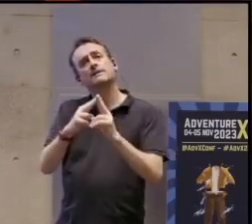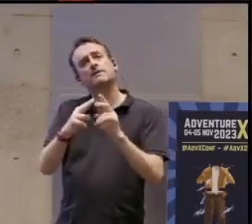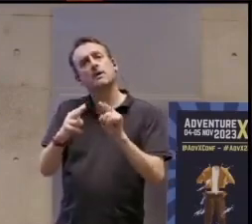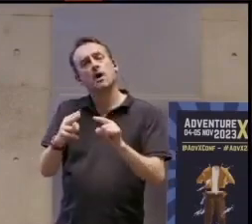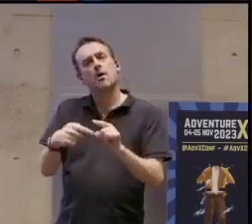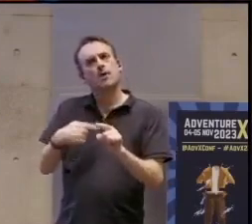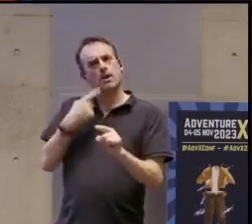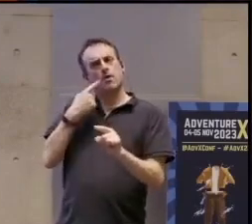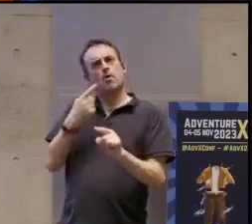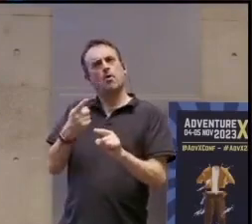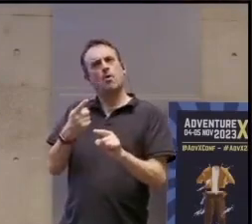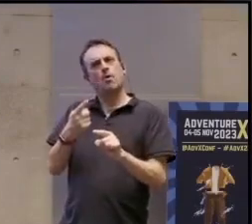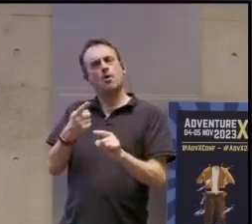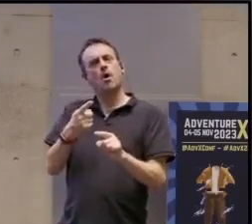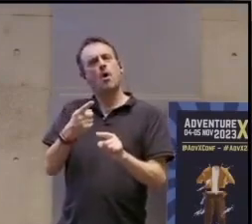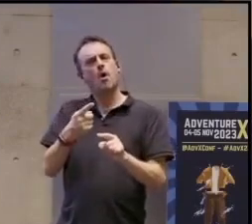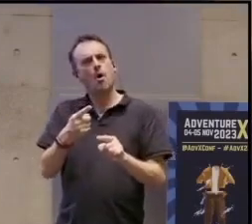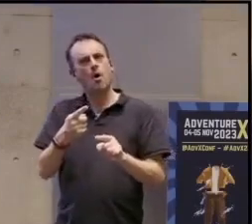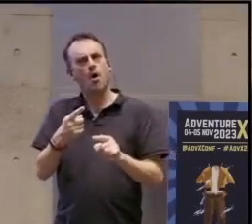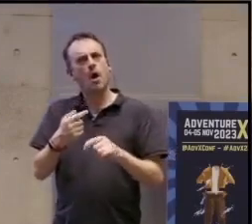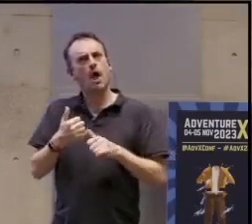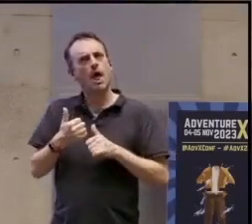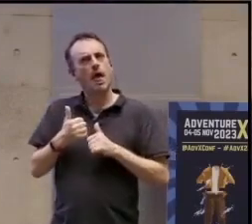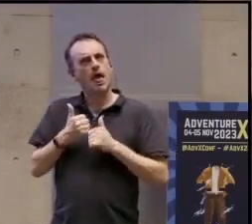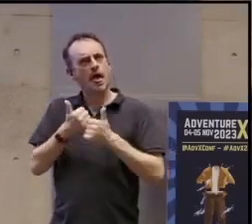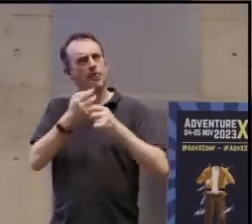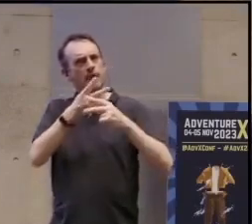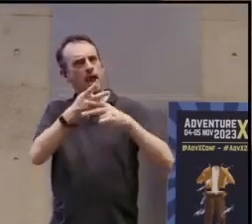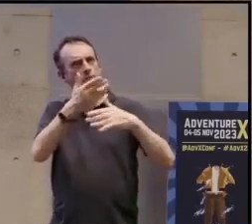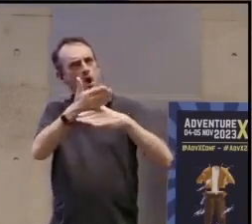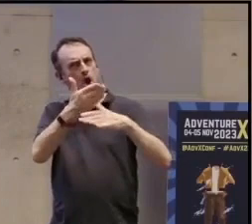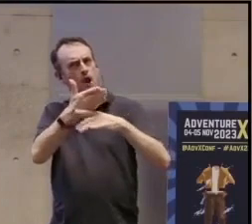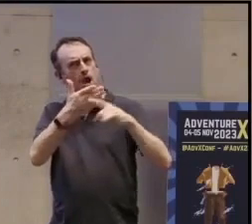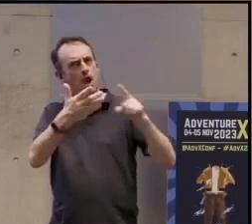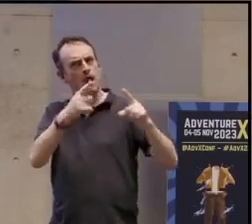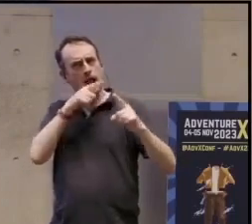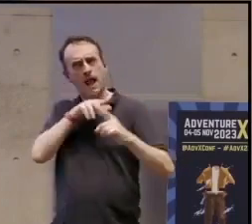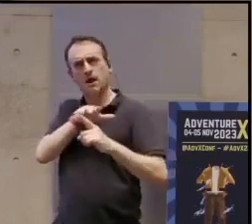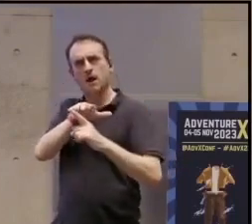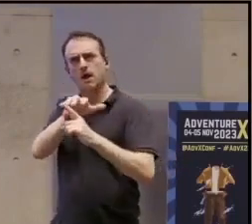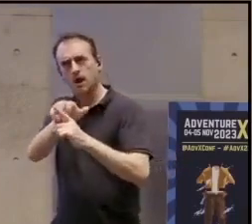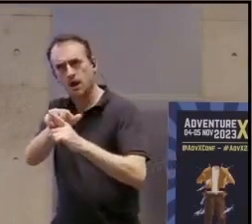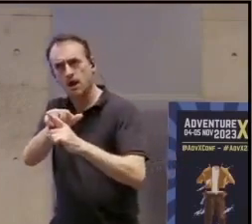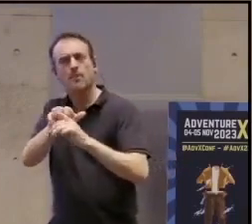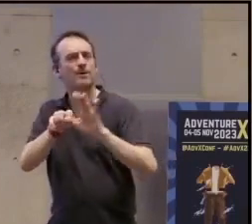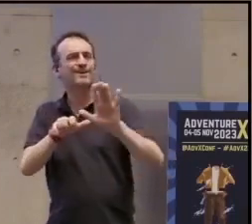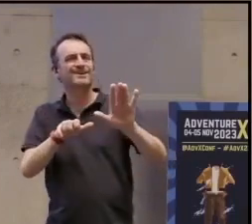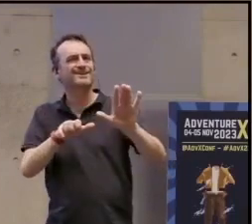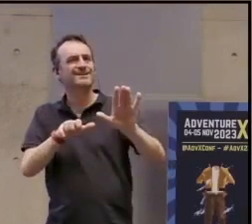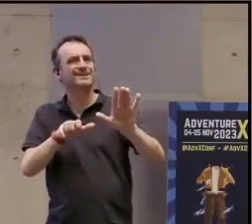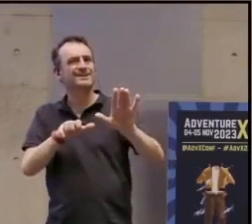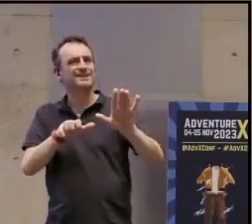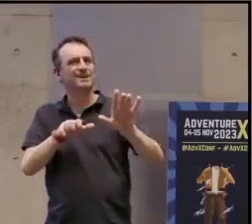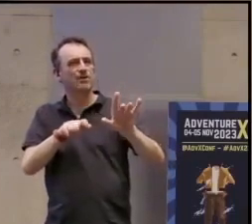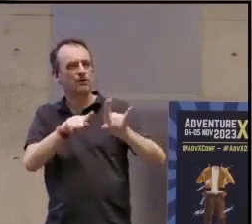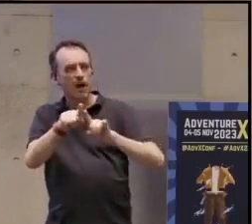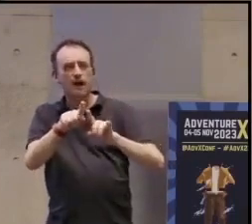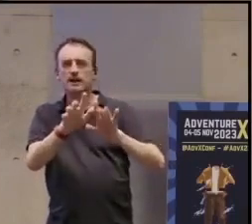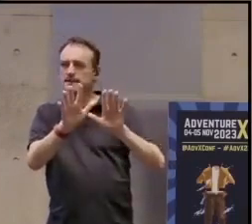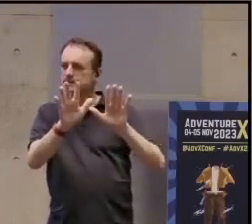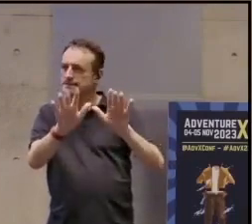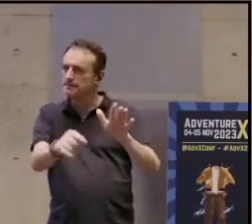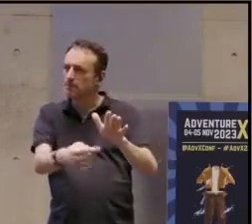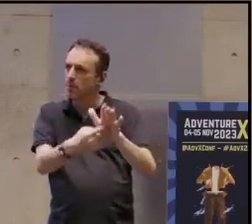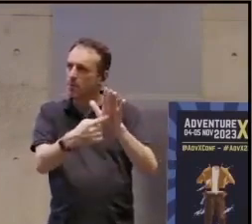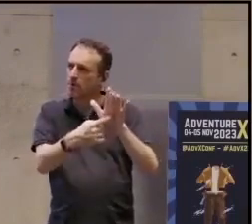as a mechanic out to get you, or as the antagonist. I can see how that happens. But we tried really hard to keep them on